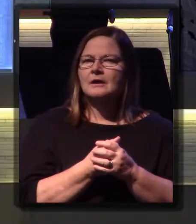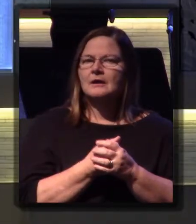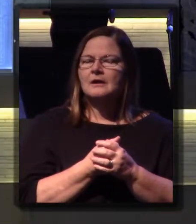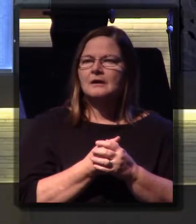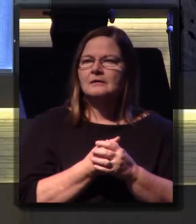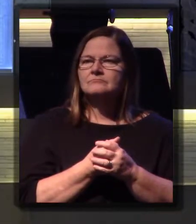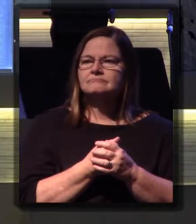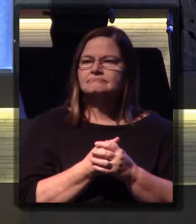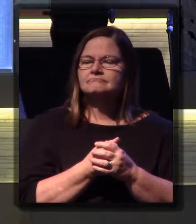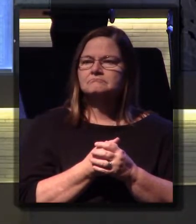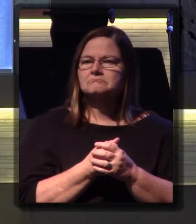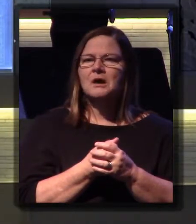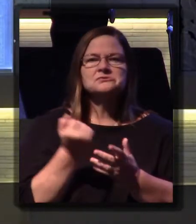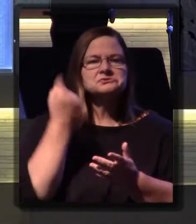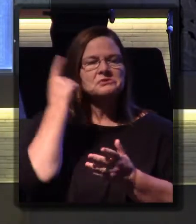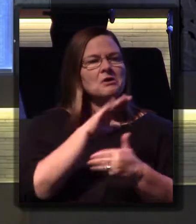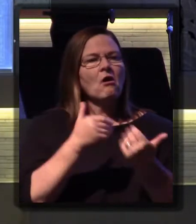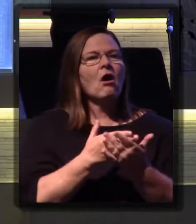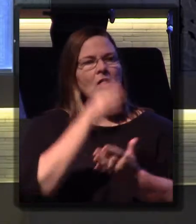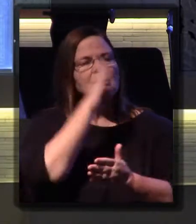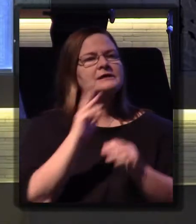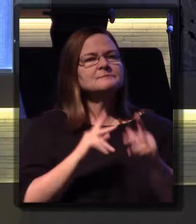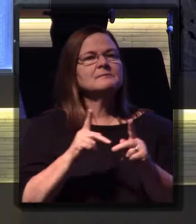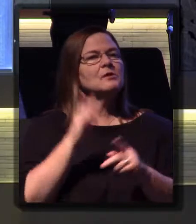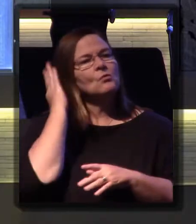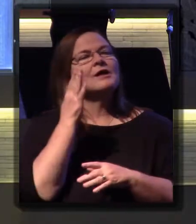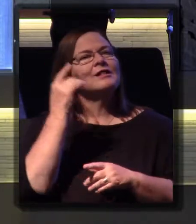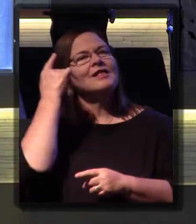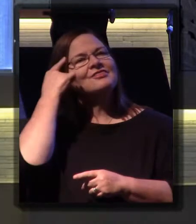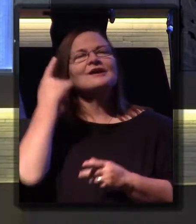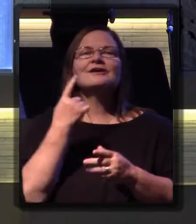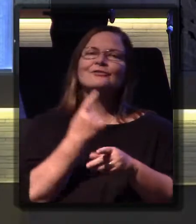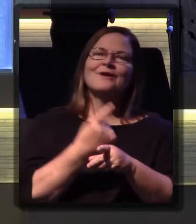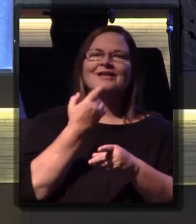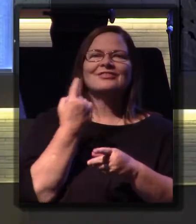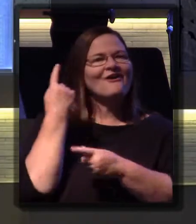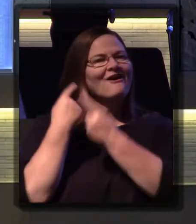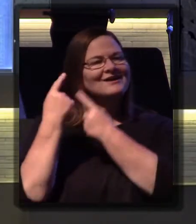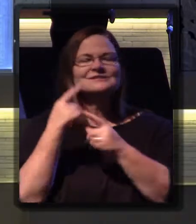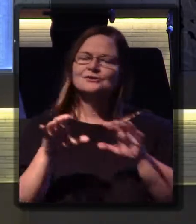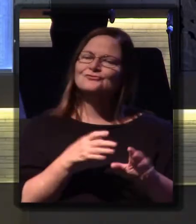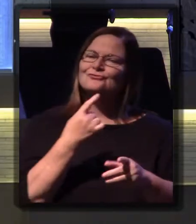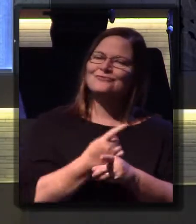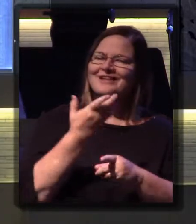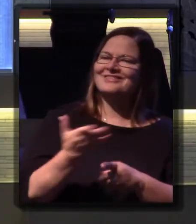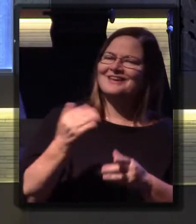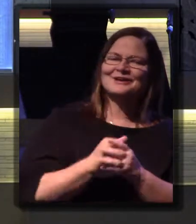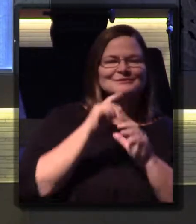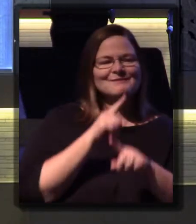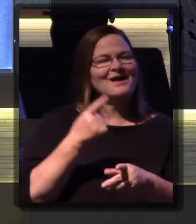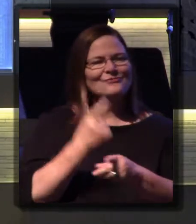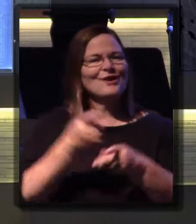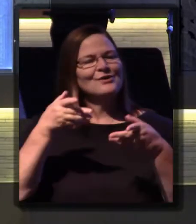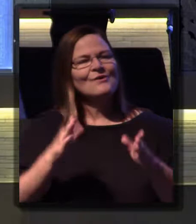Because it is not simply a given that all of God's people are just going to think the